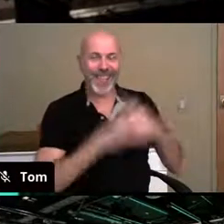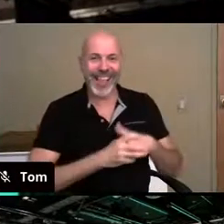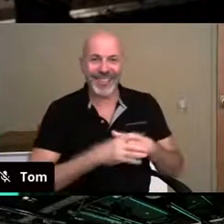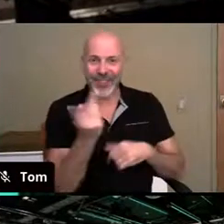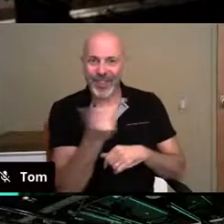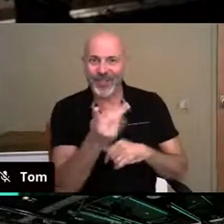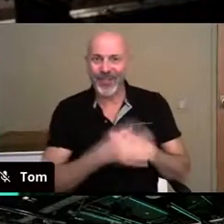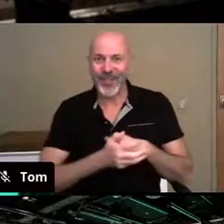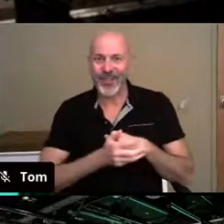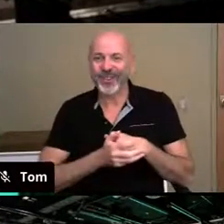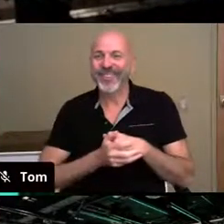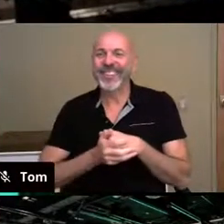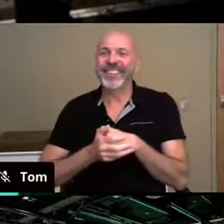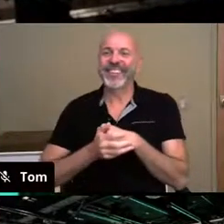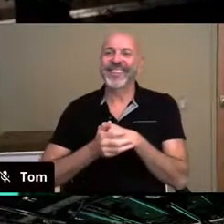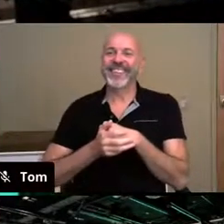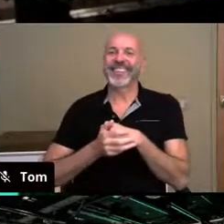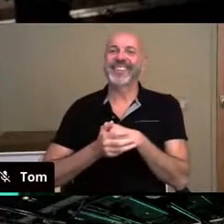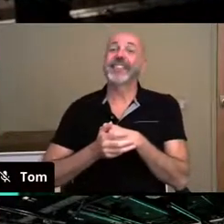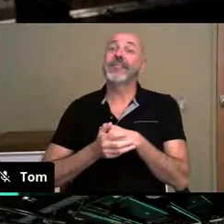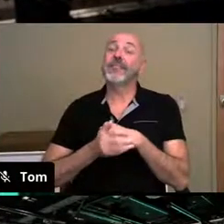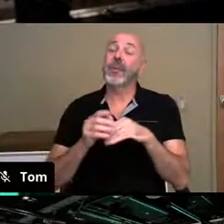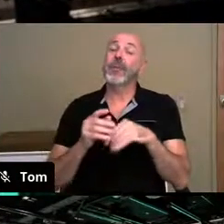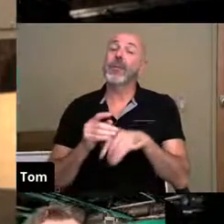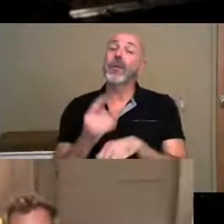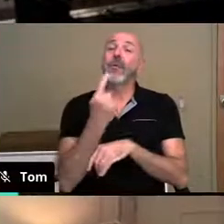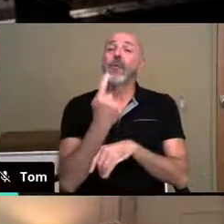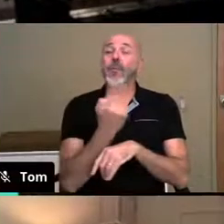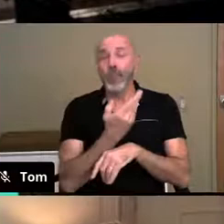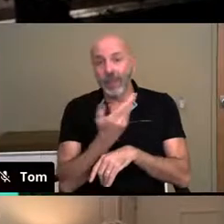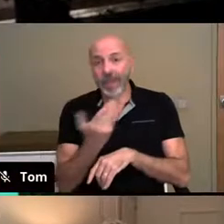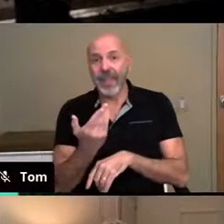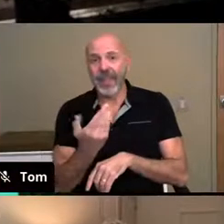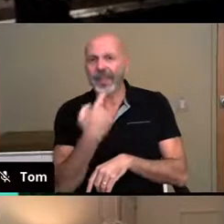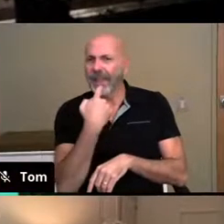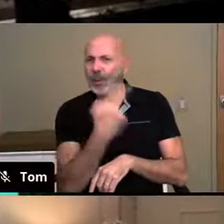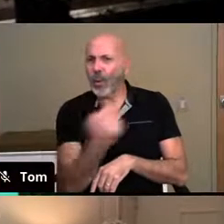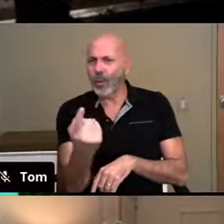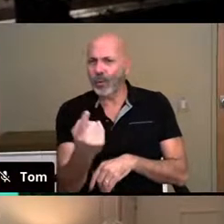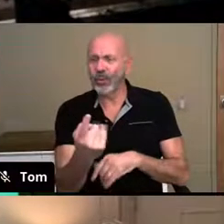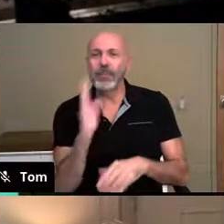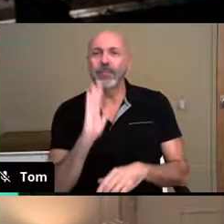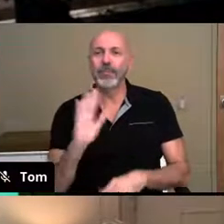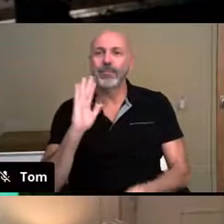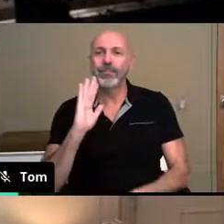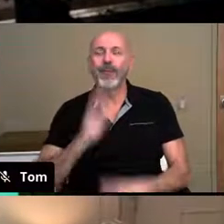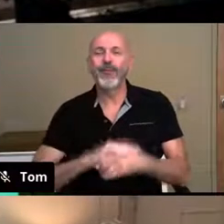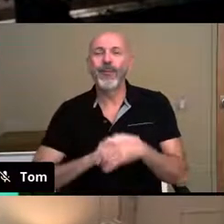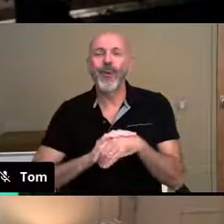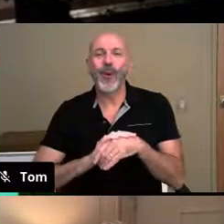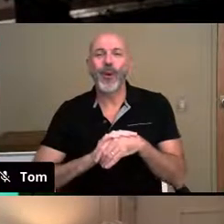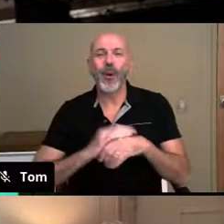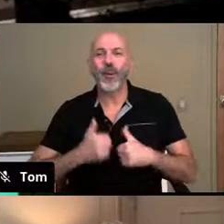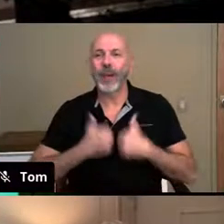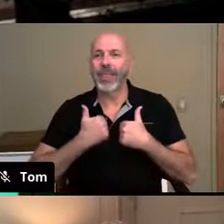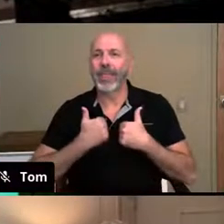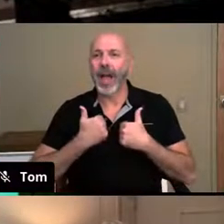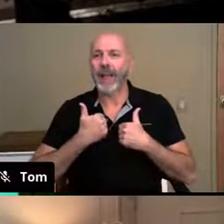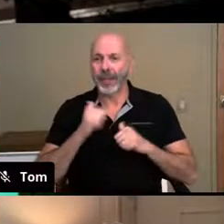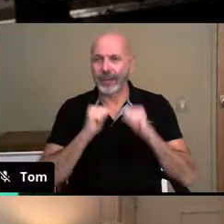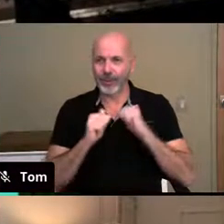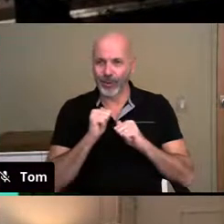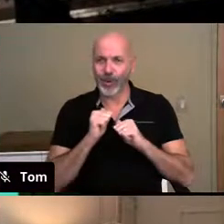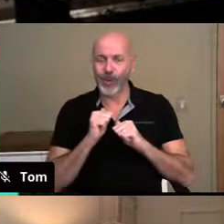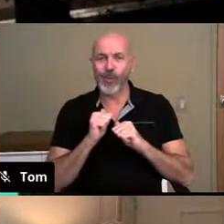guys. So one of the things that I had told you before we went live tonight was